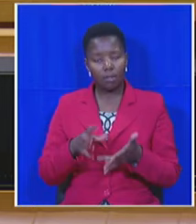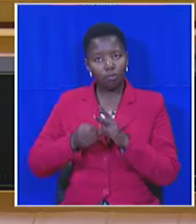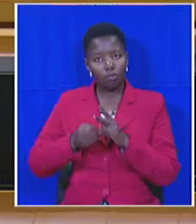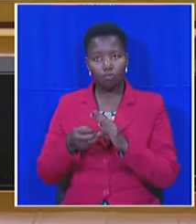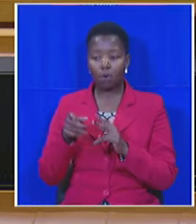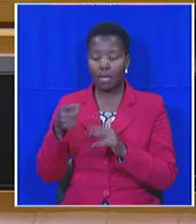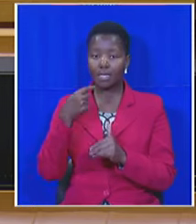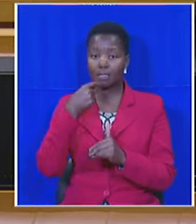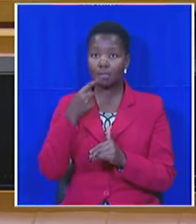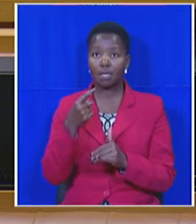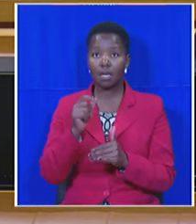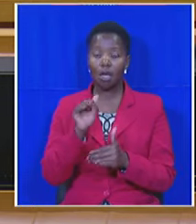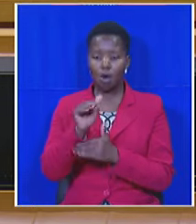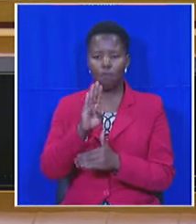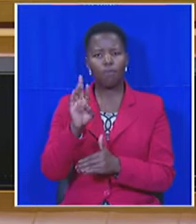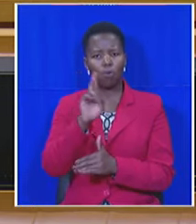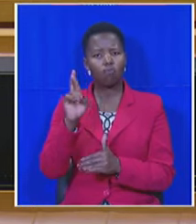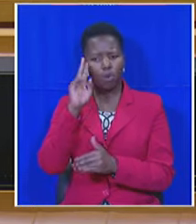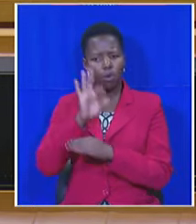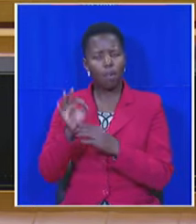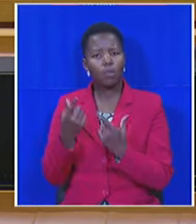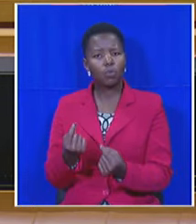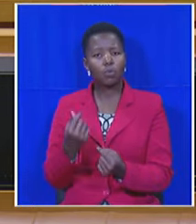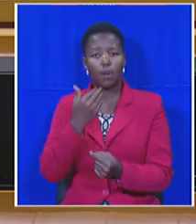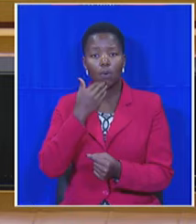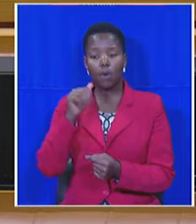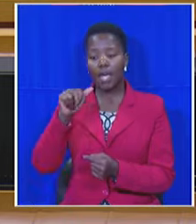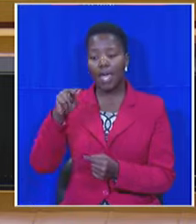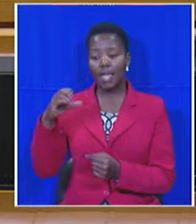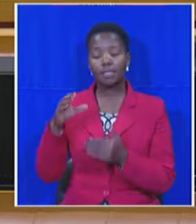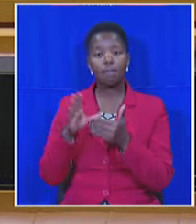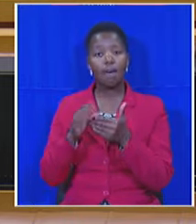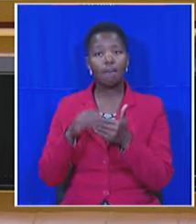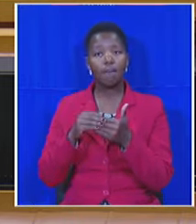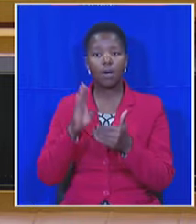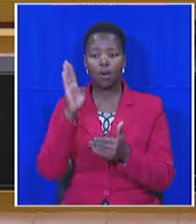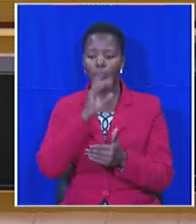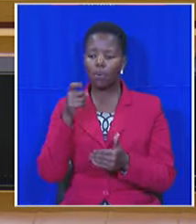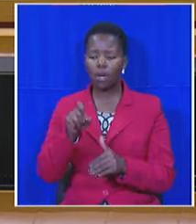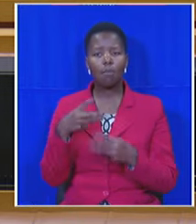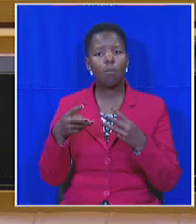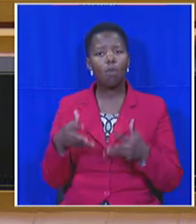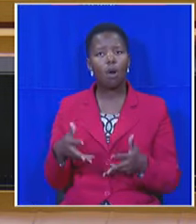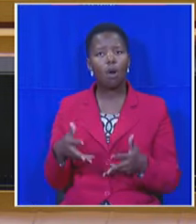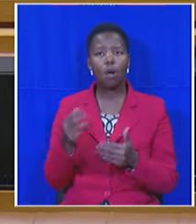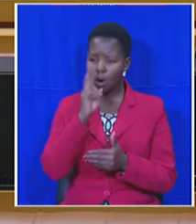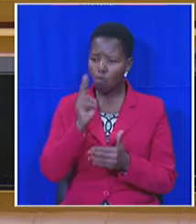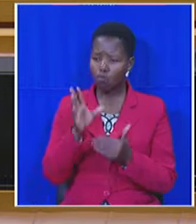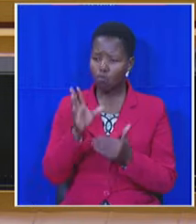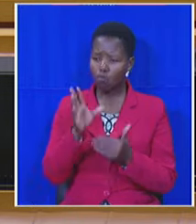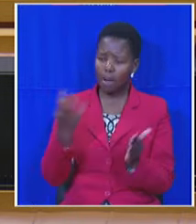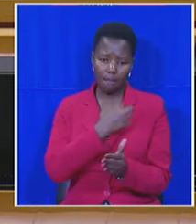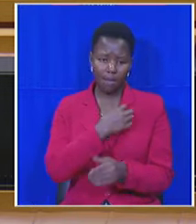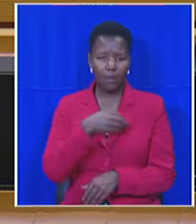the R1 trillion budget by the ANC members who do not appear for work. Where are your members, Honourable Minister?